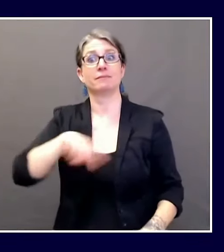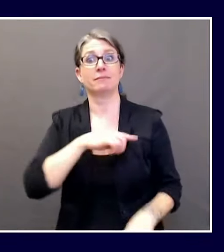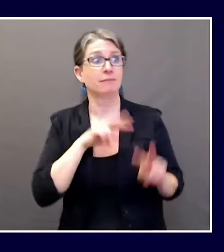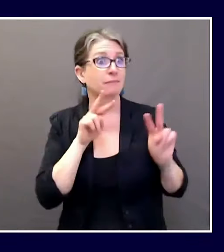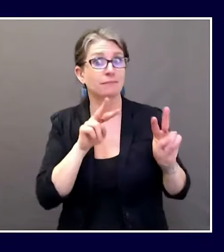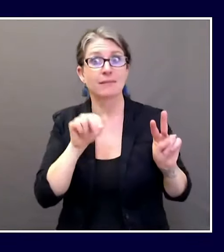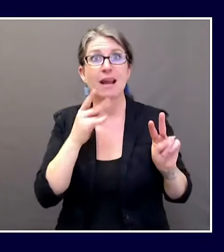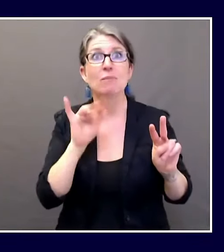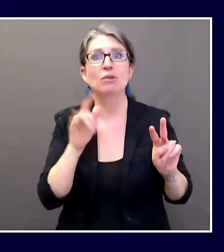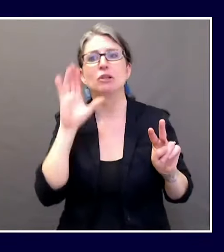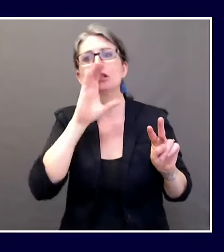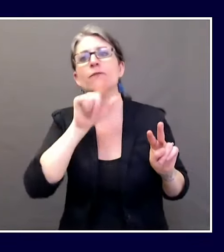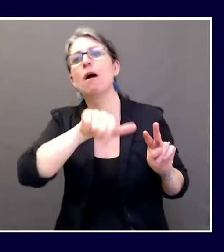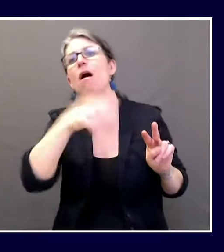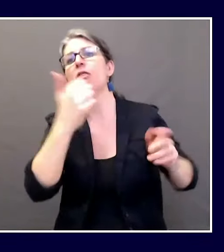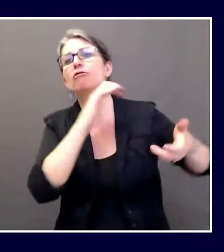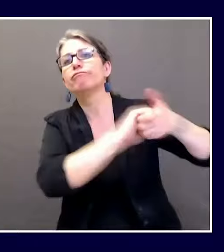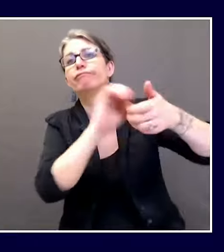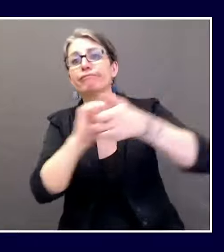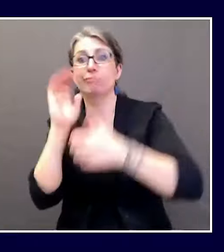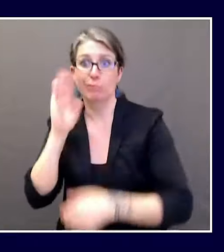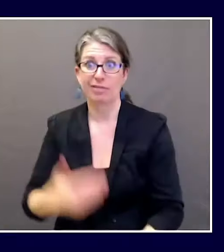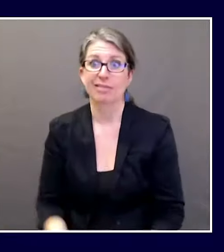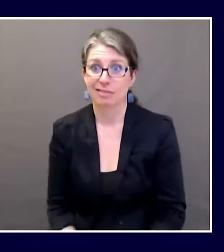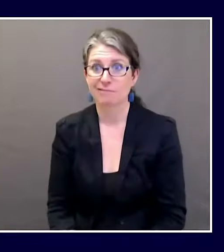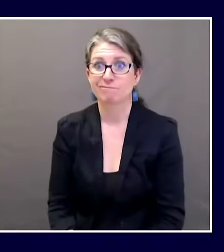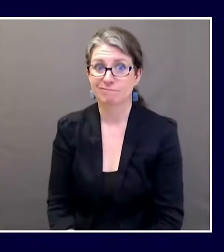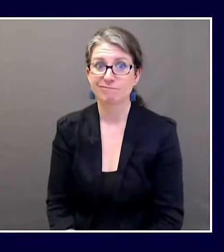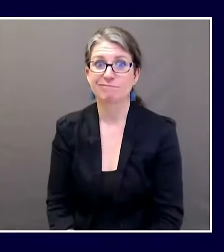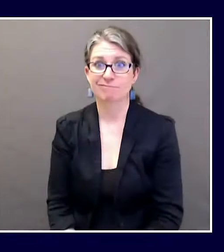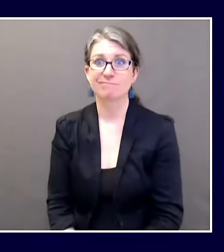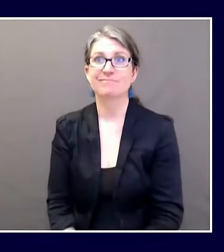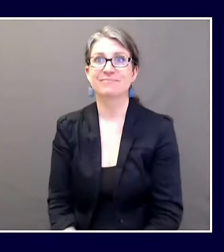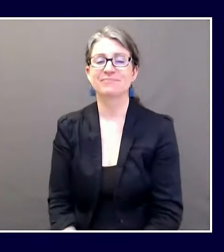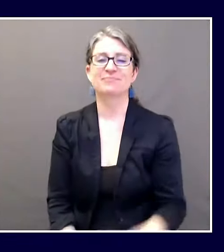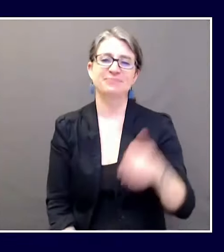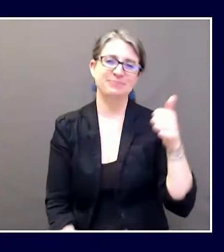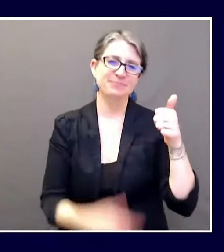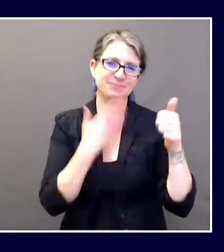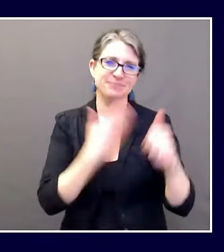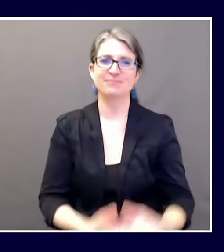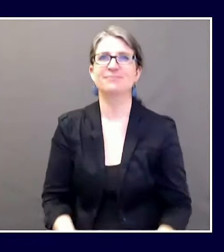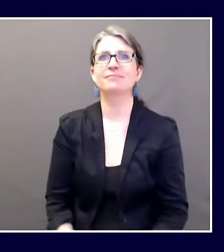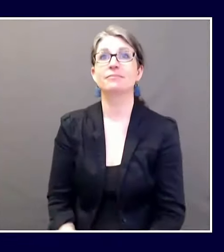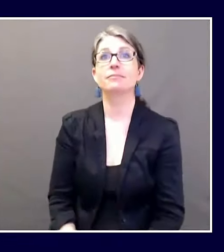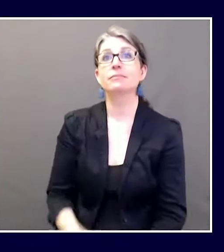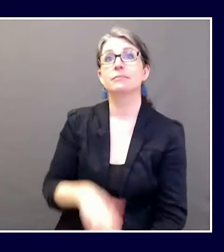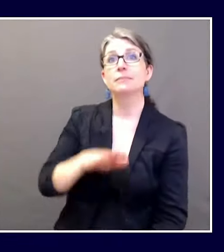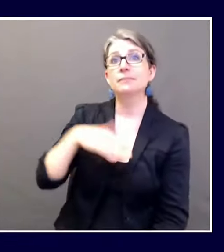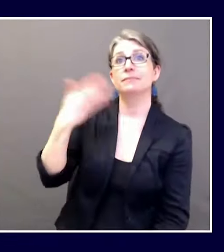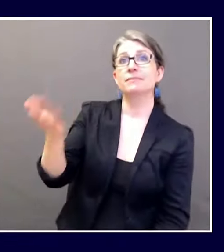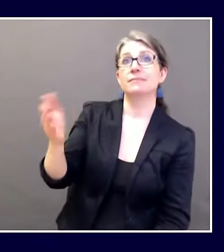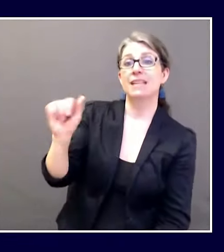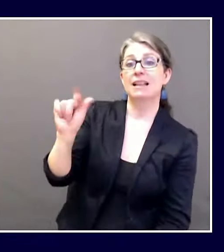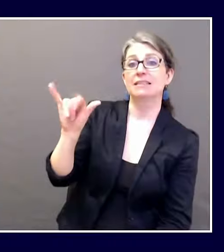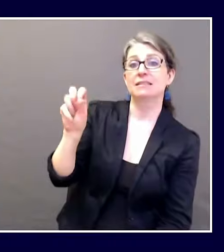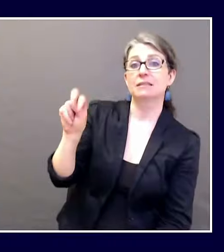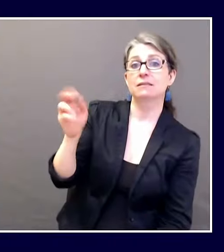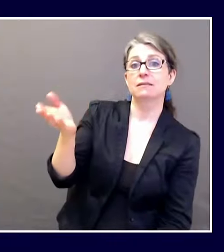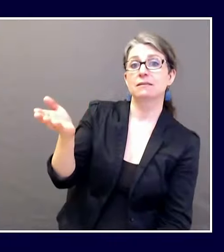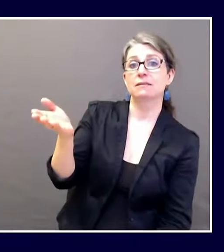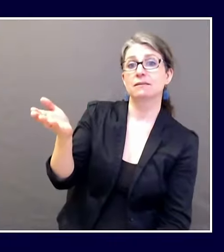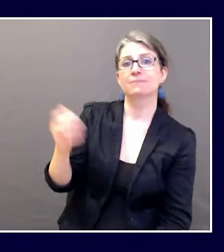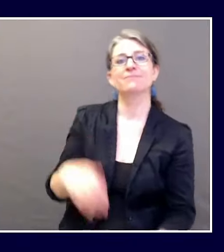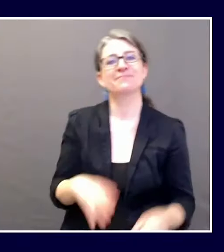state. Thank you, Dr. Shah. Yep, thanks, Chris. Over to Allison Ross next. Hi, Dr. Shah.